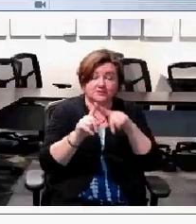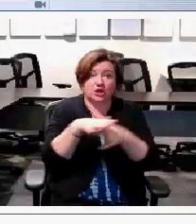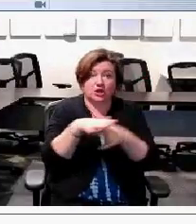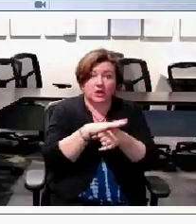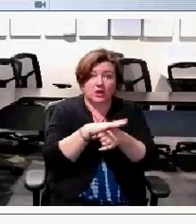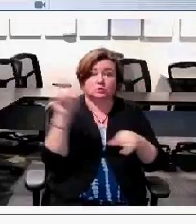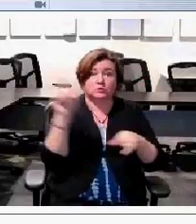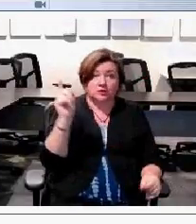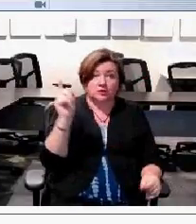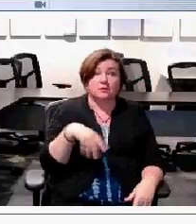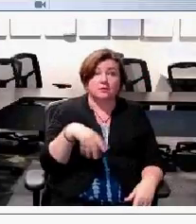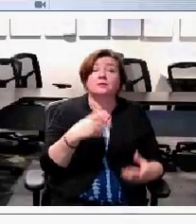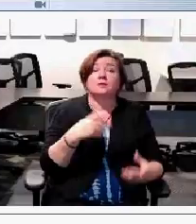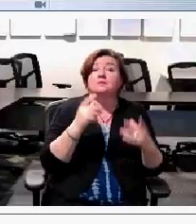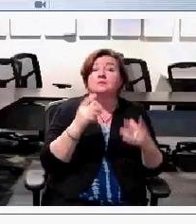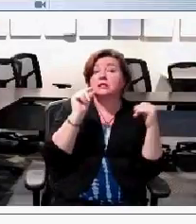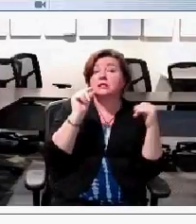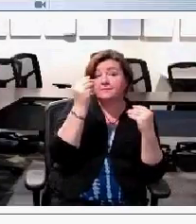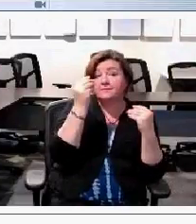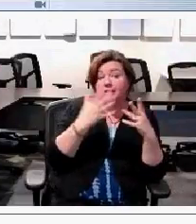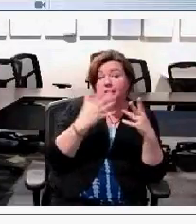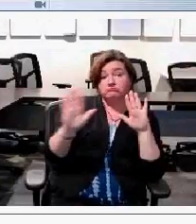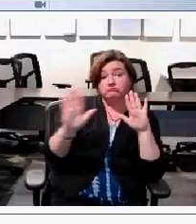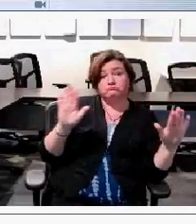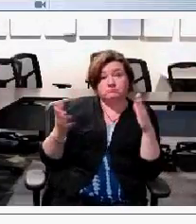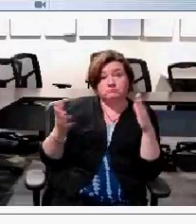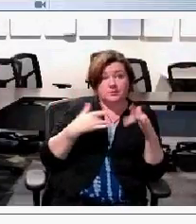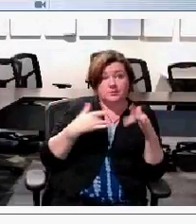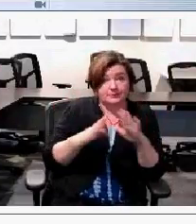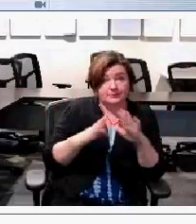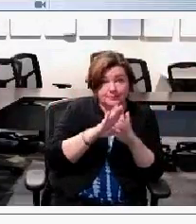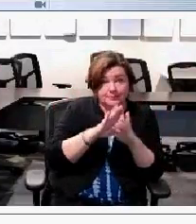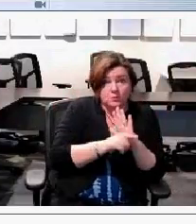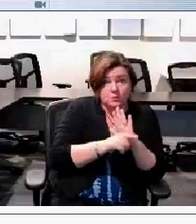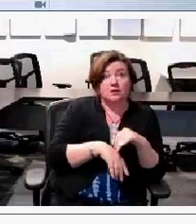where people are, and even a little bit of information about